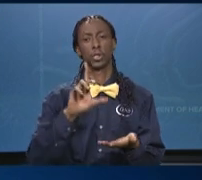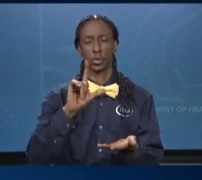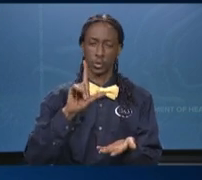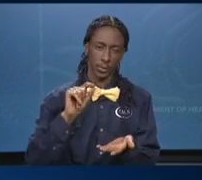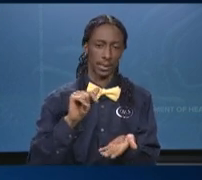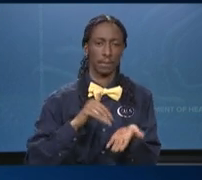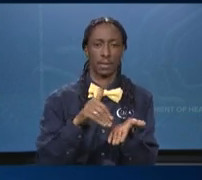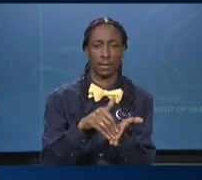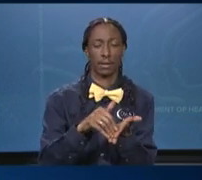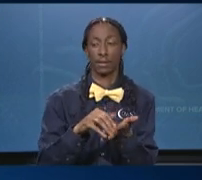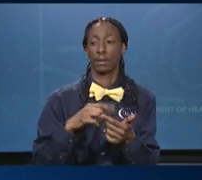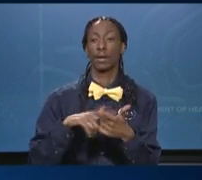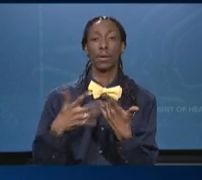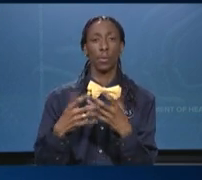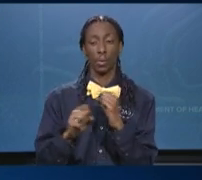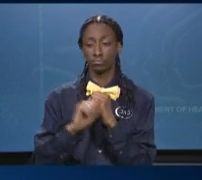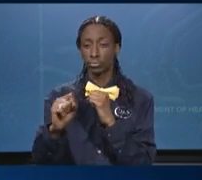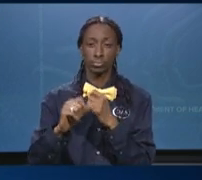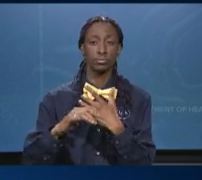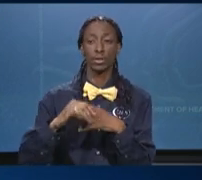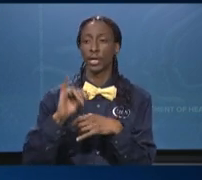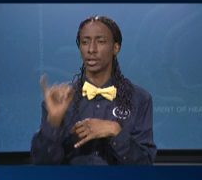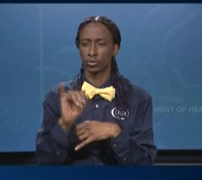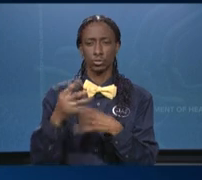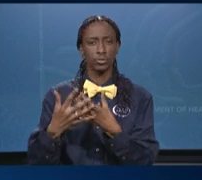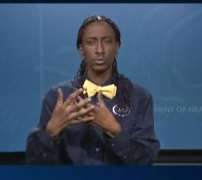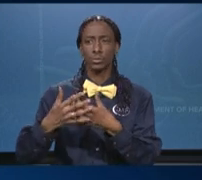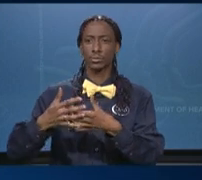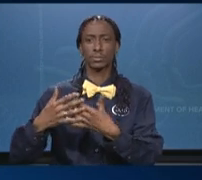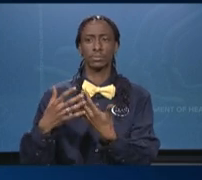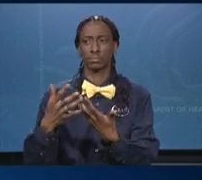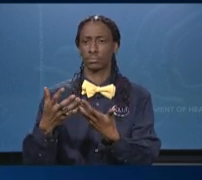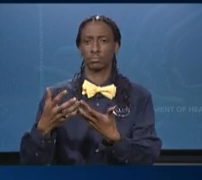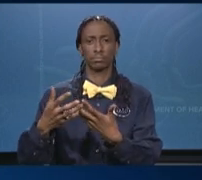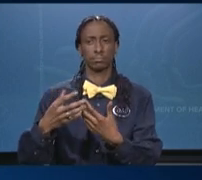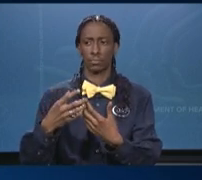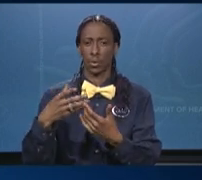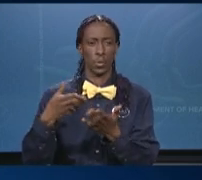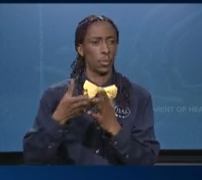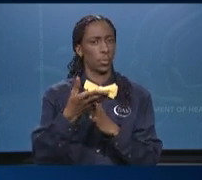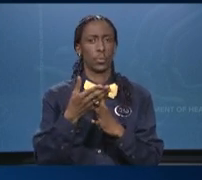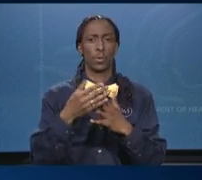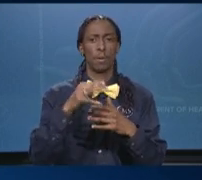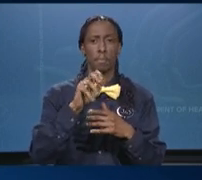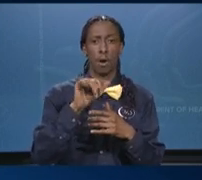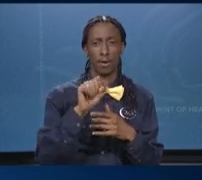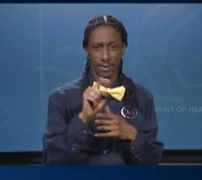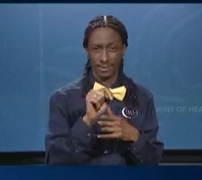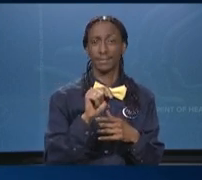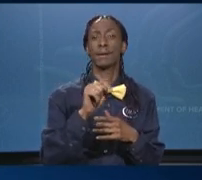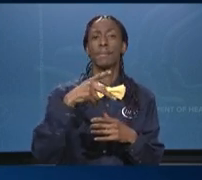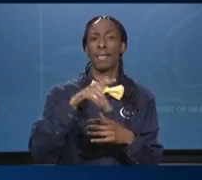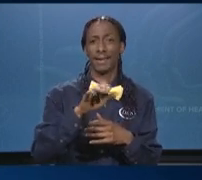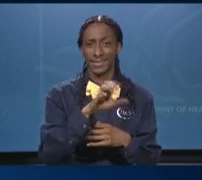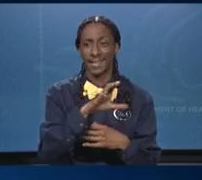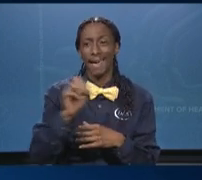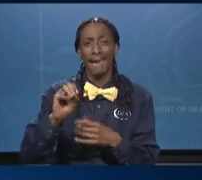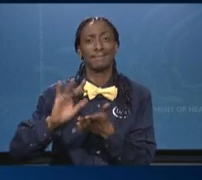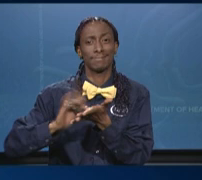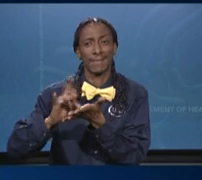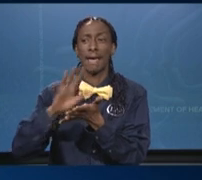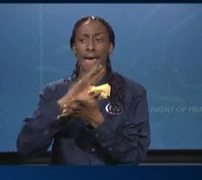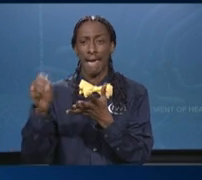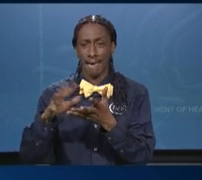insurance coverage through the marketplaces under the Affordable Care Act and through Medicaid and its expansion in close to